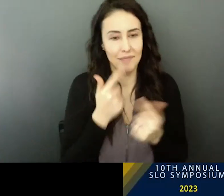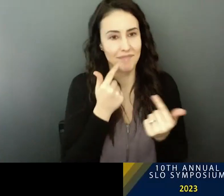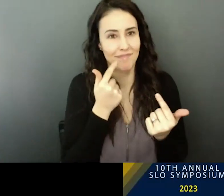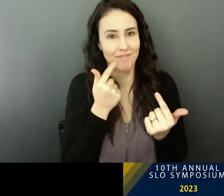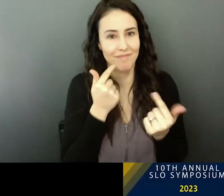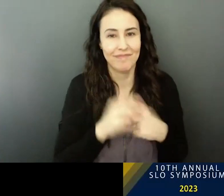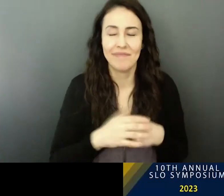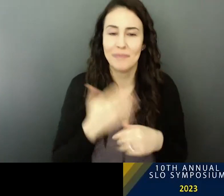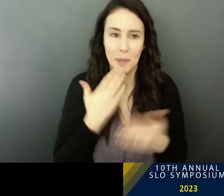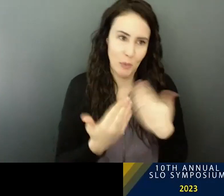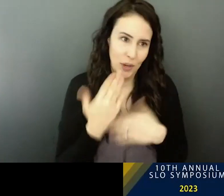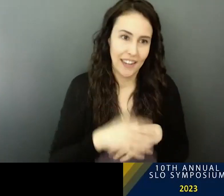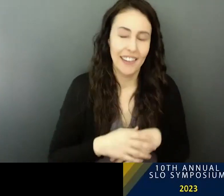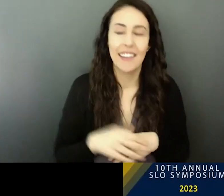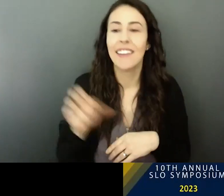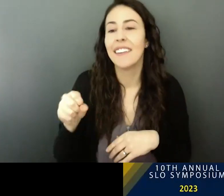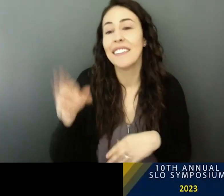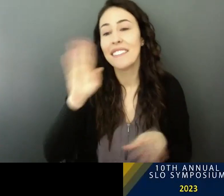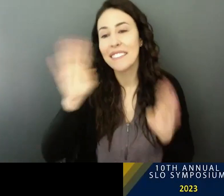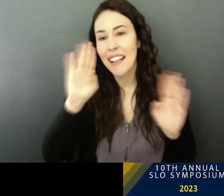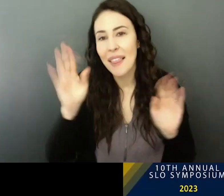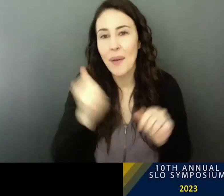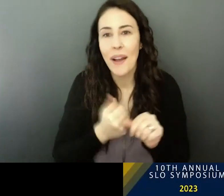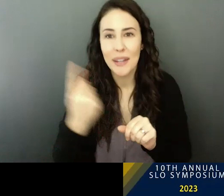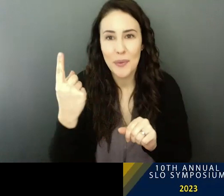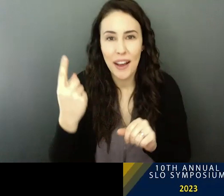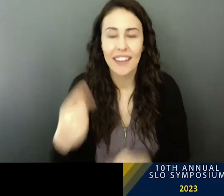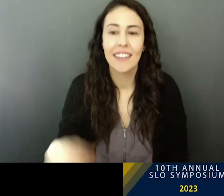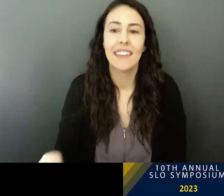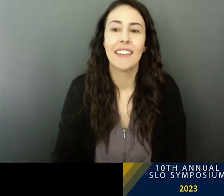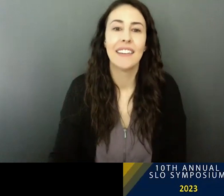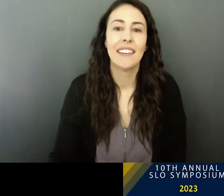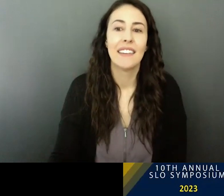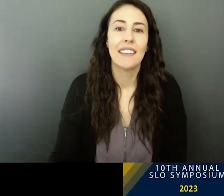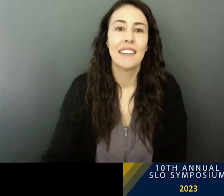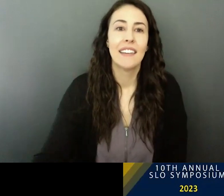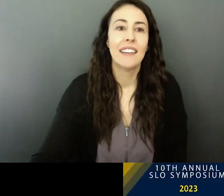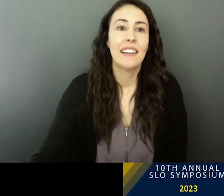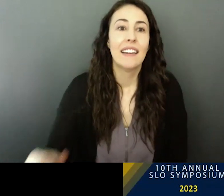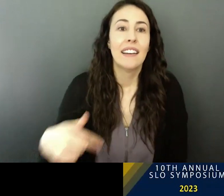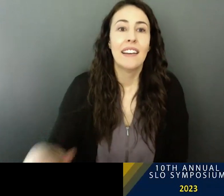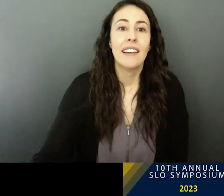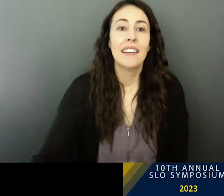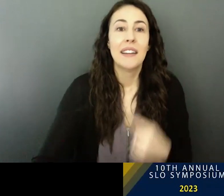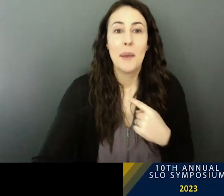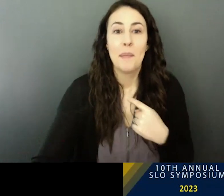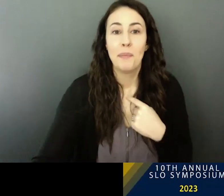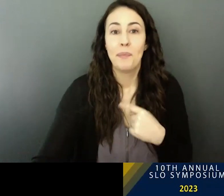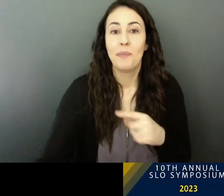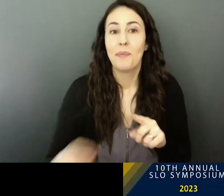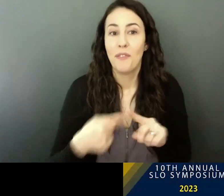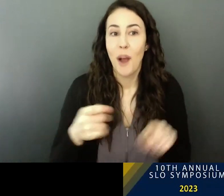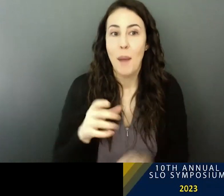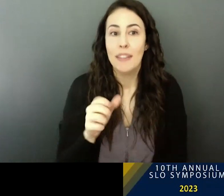Good morning. Yeah, hello everyone. I'm Hiju Jiang. I'm from College of San Mateo. I'm very happy